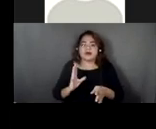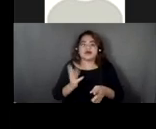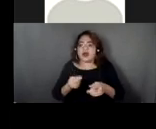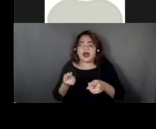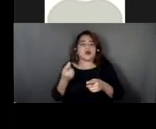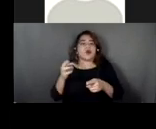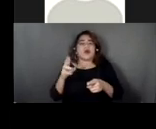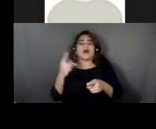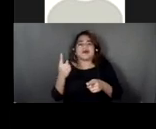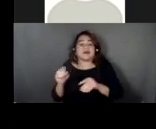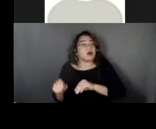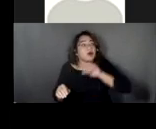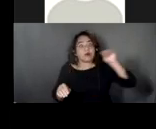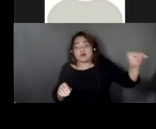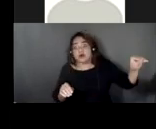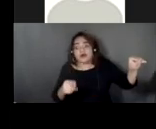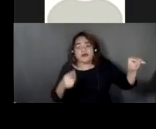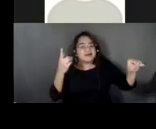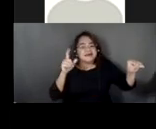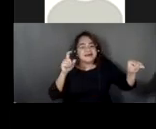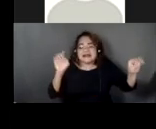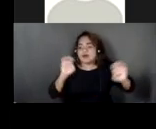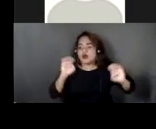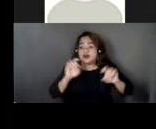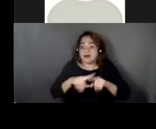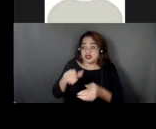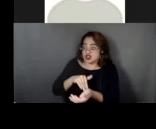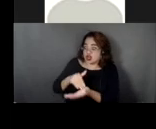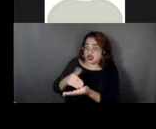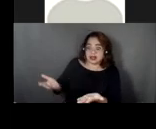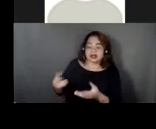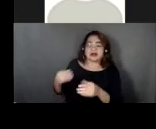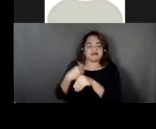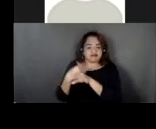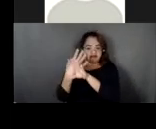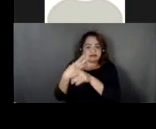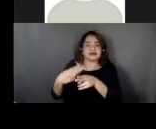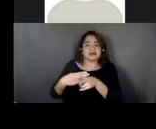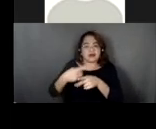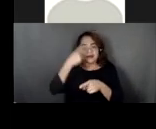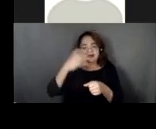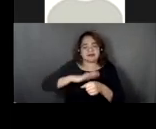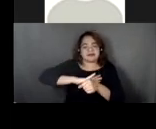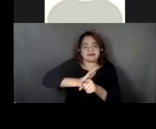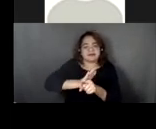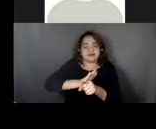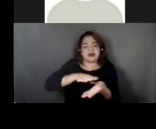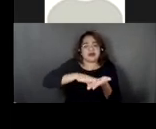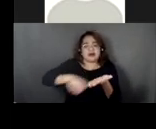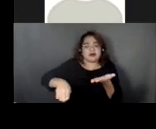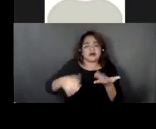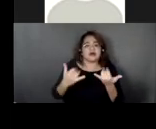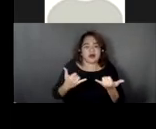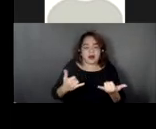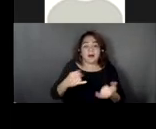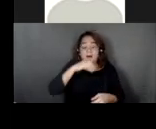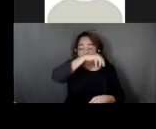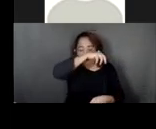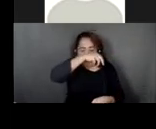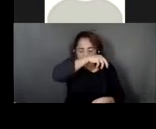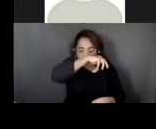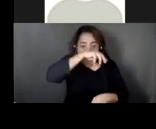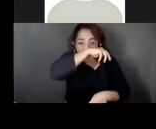And, you know, this is sort of a smattering of some of the things that have allowed us for the past 3 years to be designated as